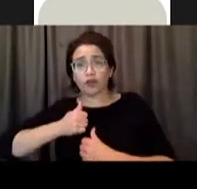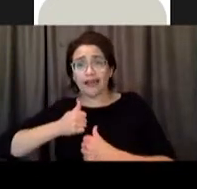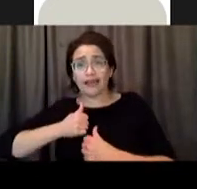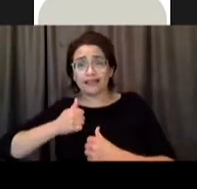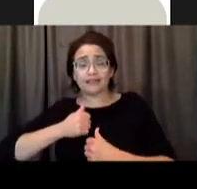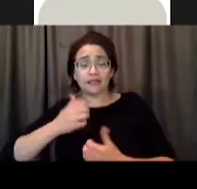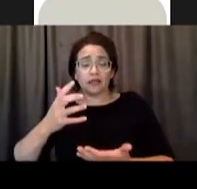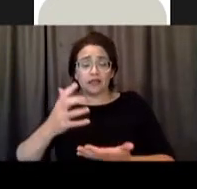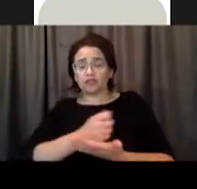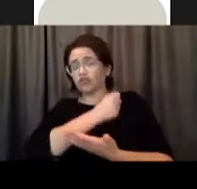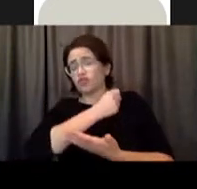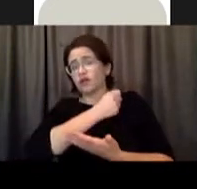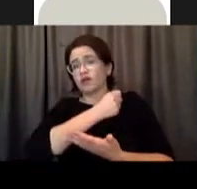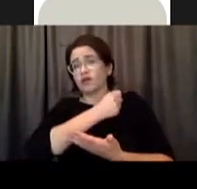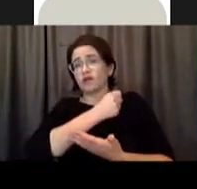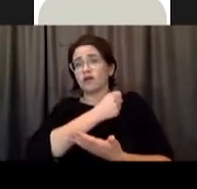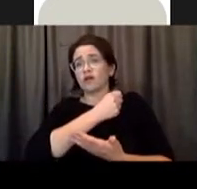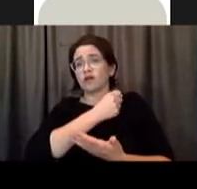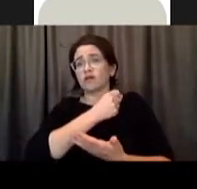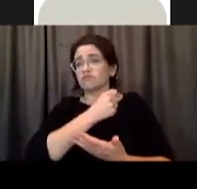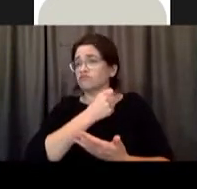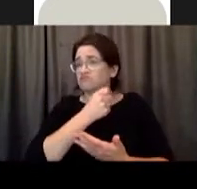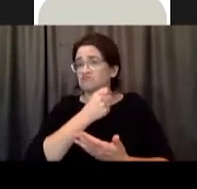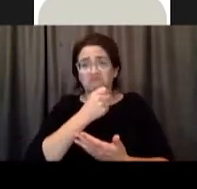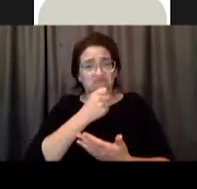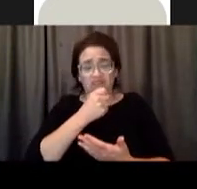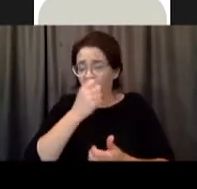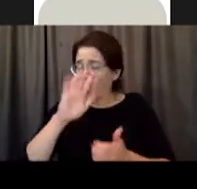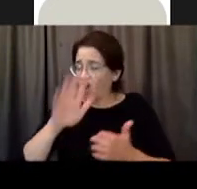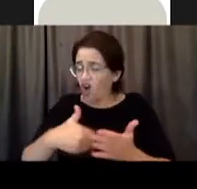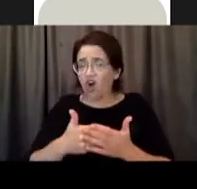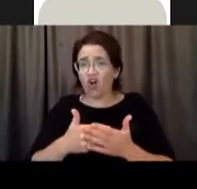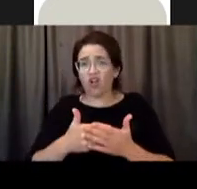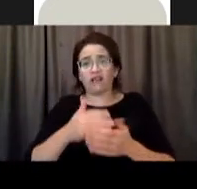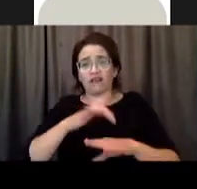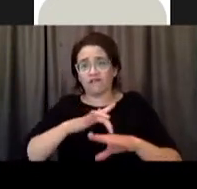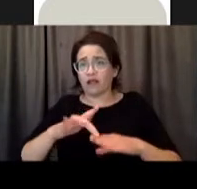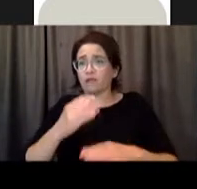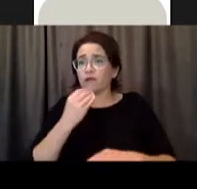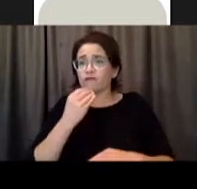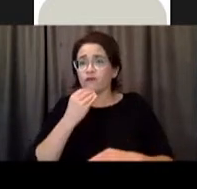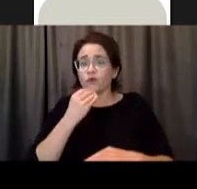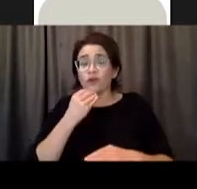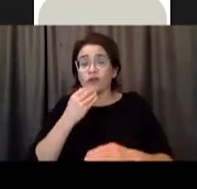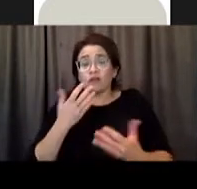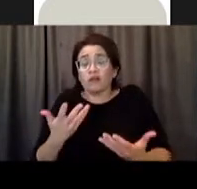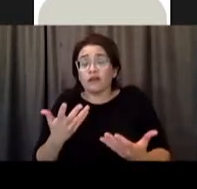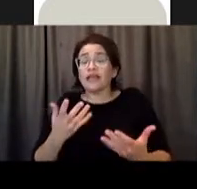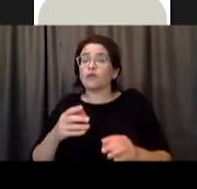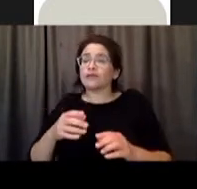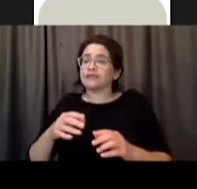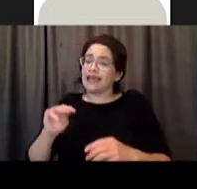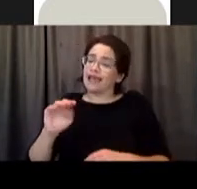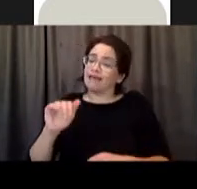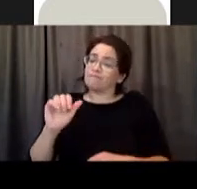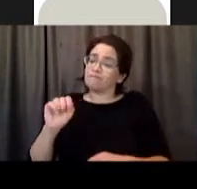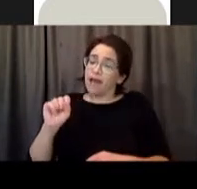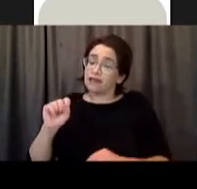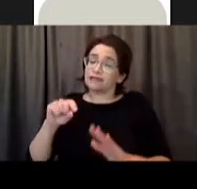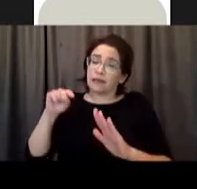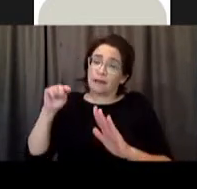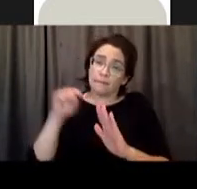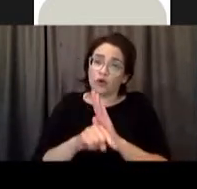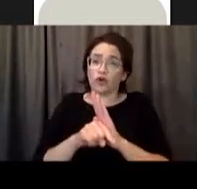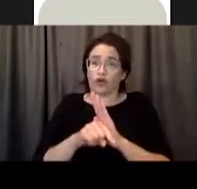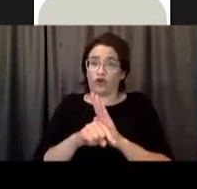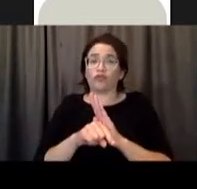meat and potatoes but all available foodstuffs. It was a mass murder planned in advance and well organized not